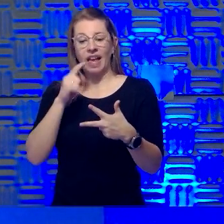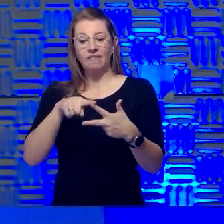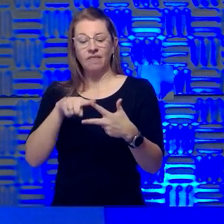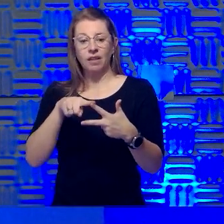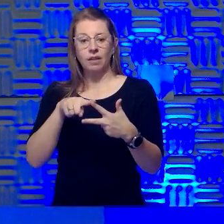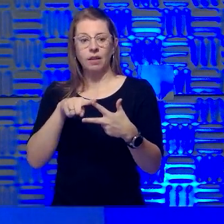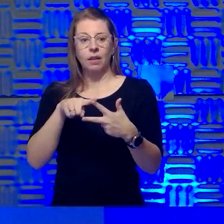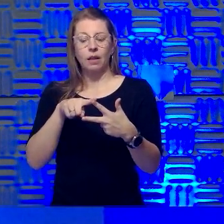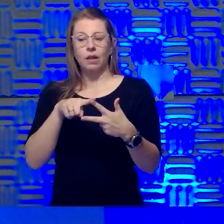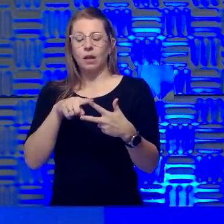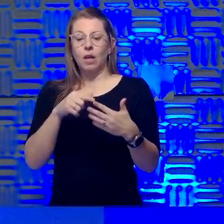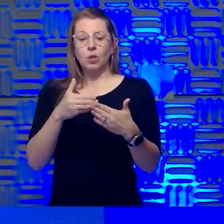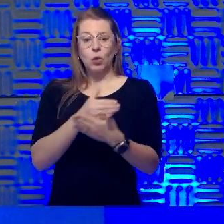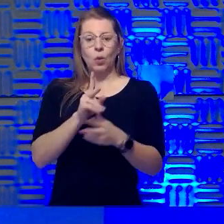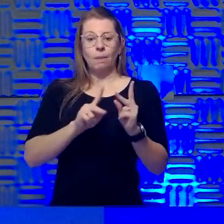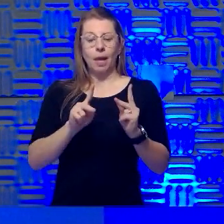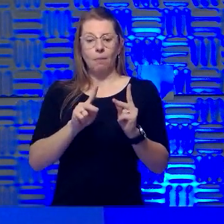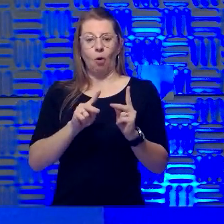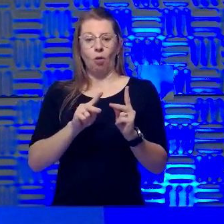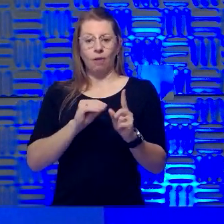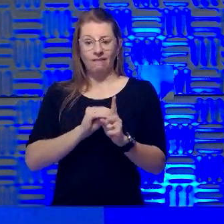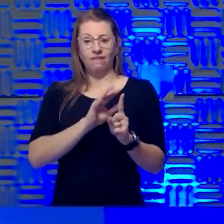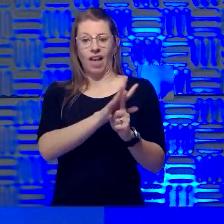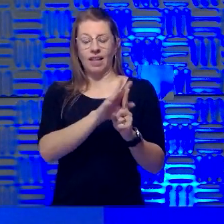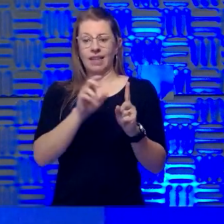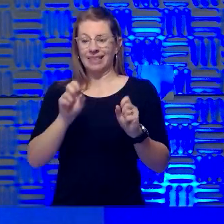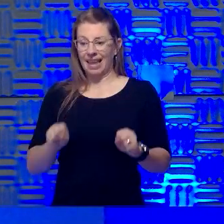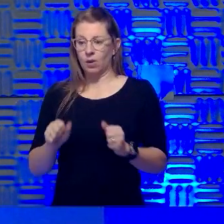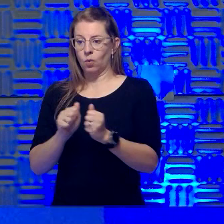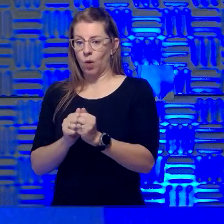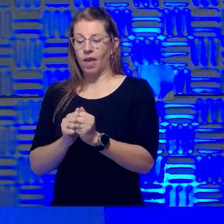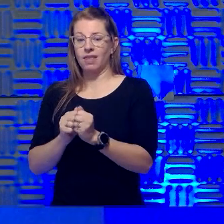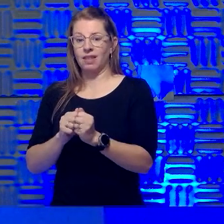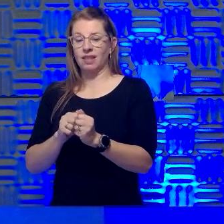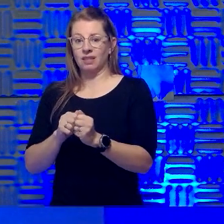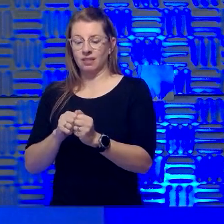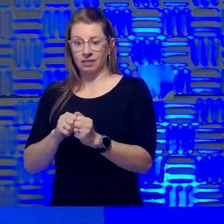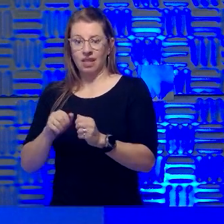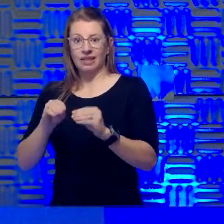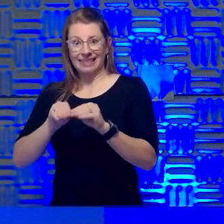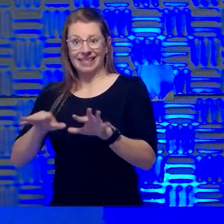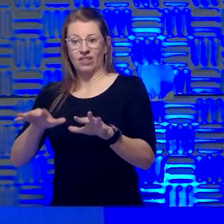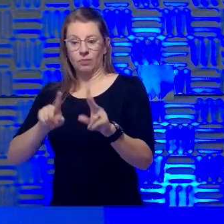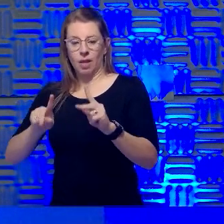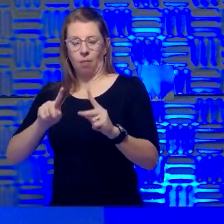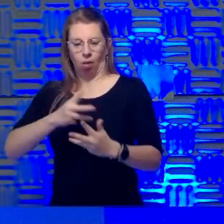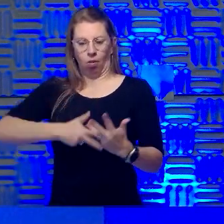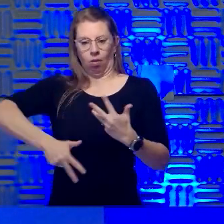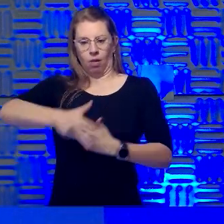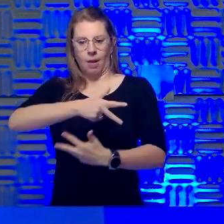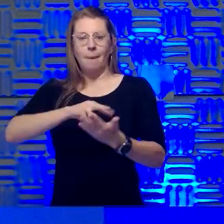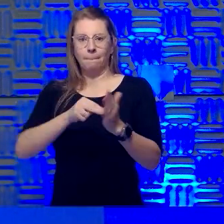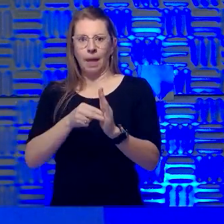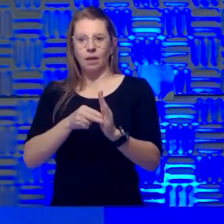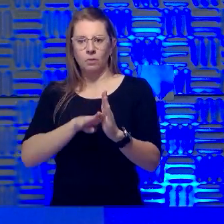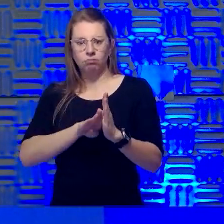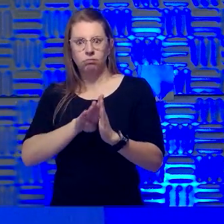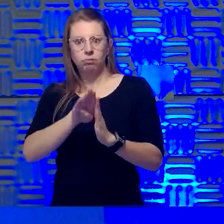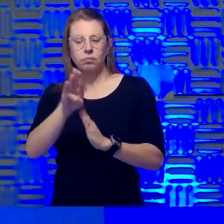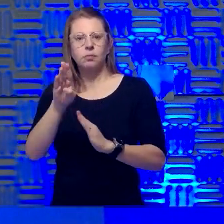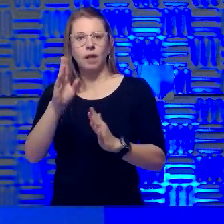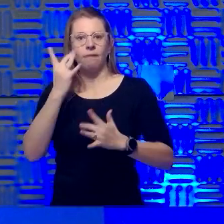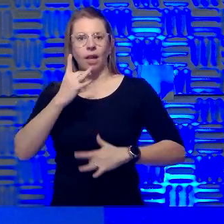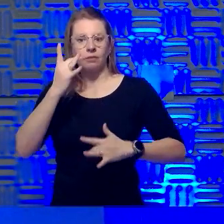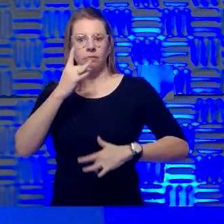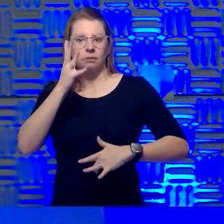with new people who can be infected, as you open up, we have to assume and believe that there's going to be infection. So it does boil down